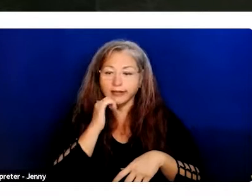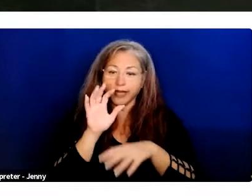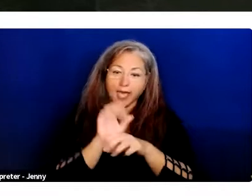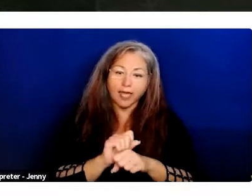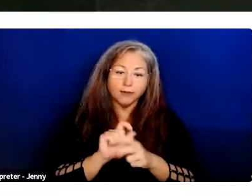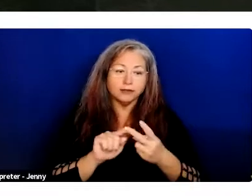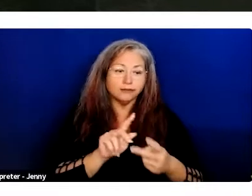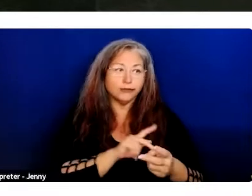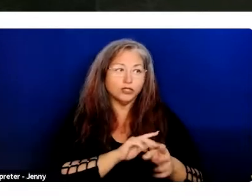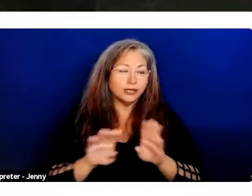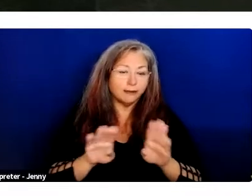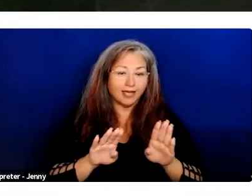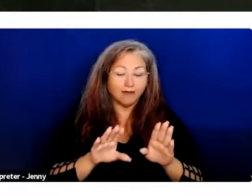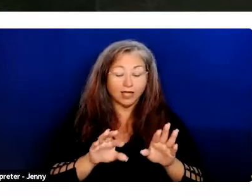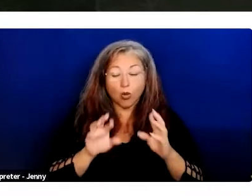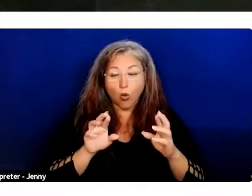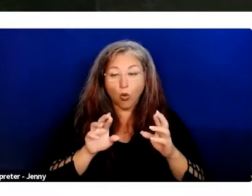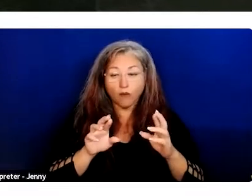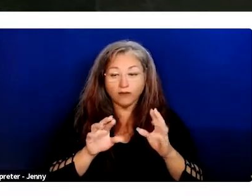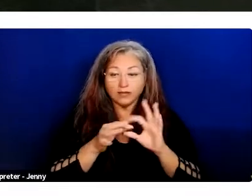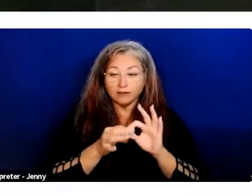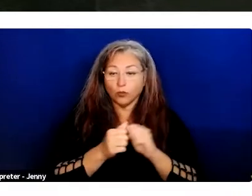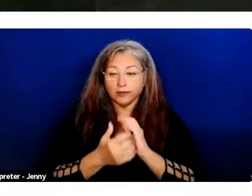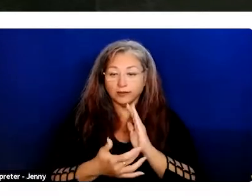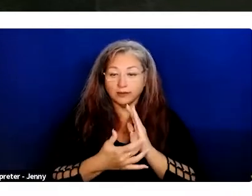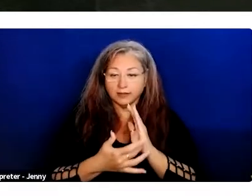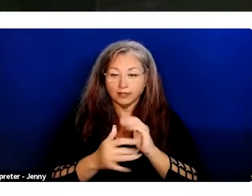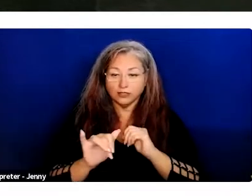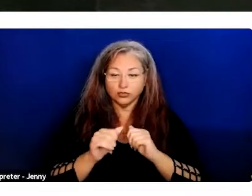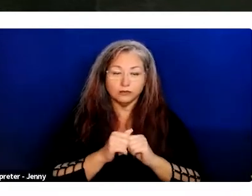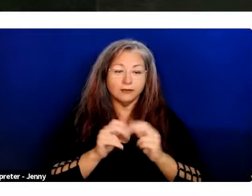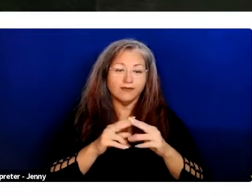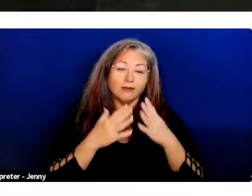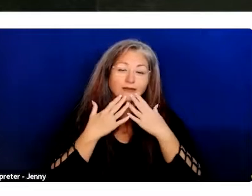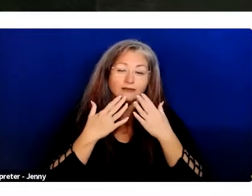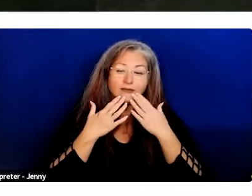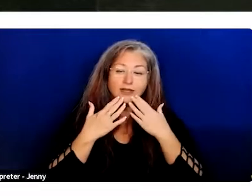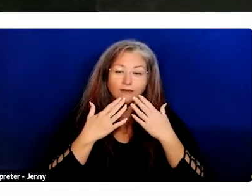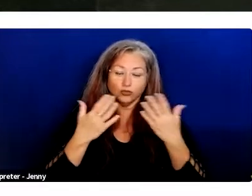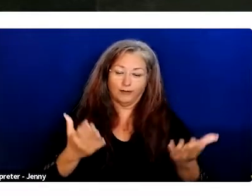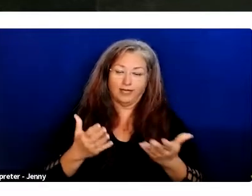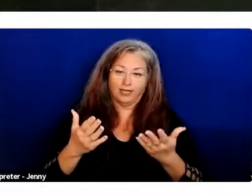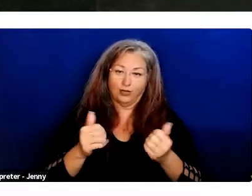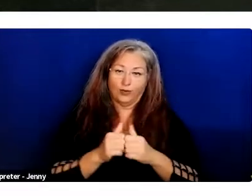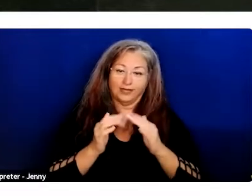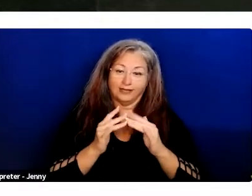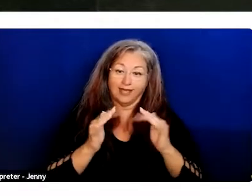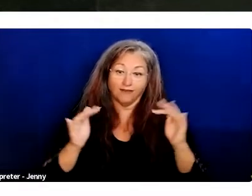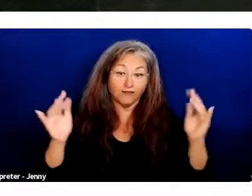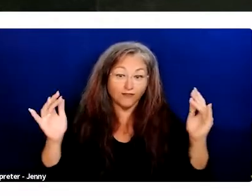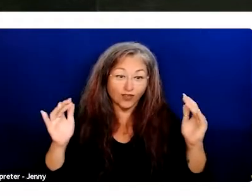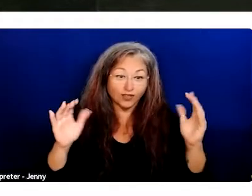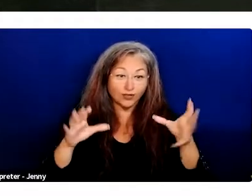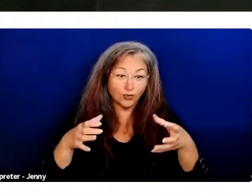behavior, and hopefully consequentially in technology. And I'm so thankful to be in a space with a diverse group of